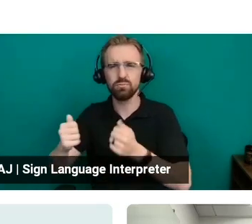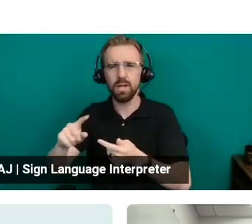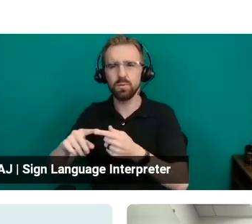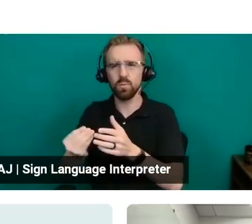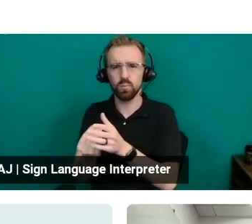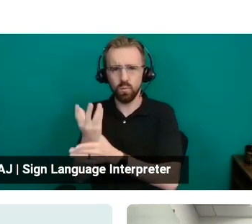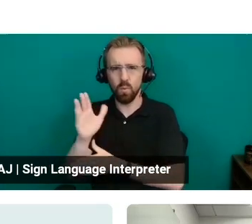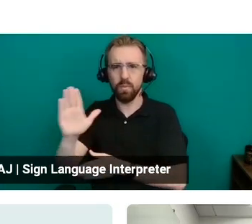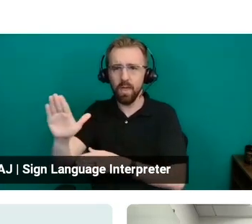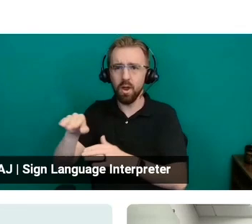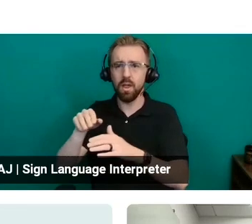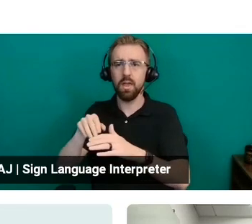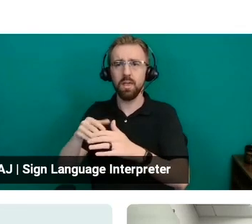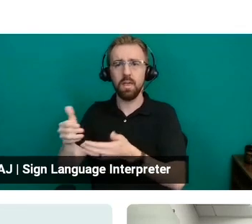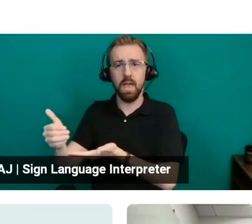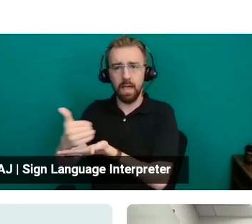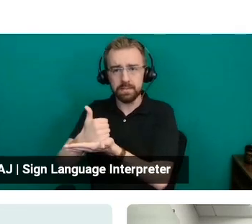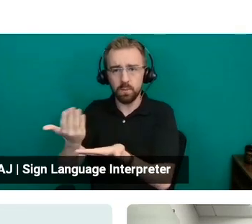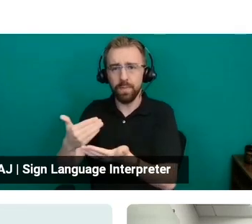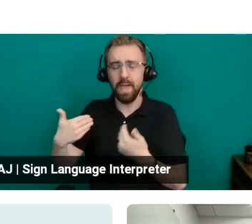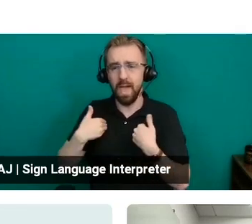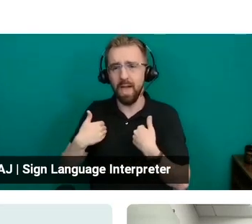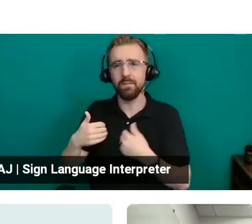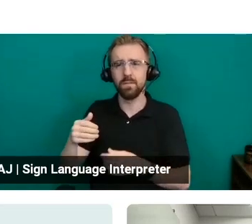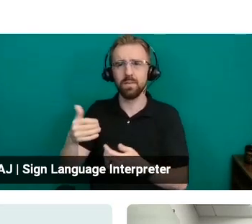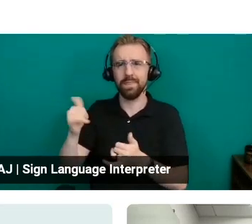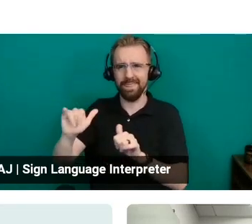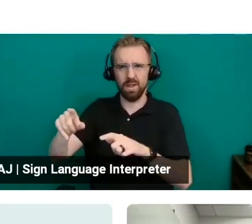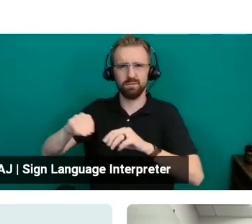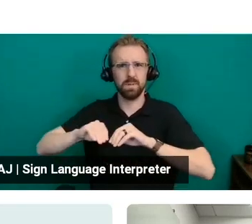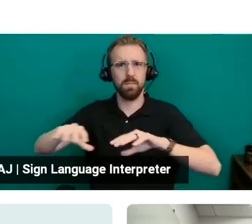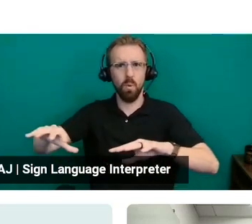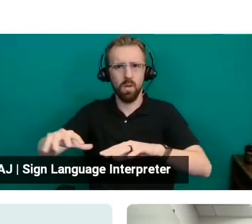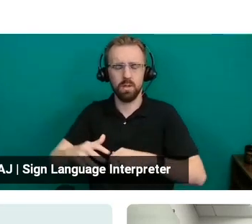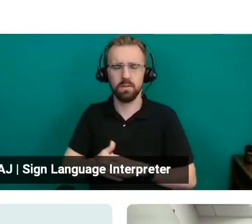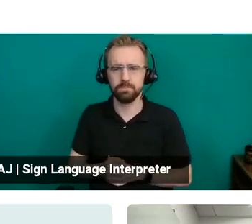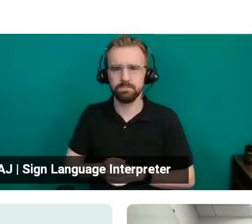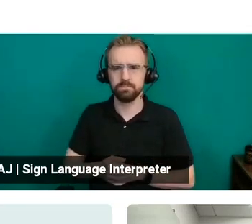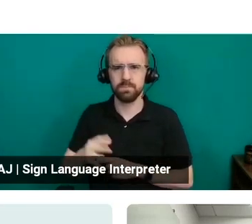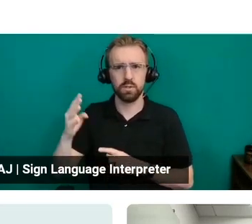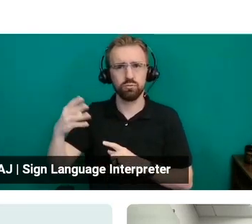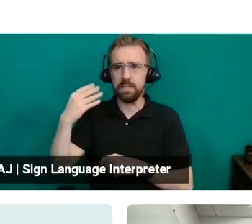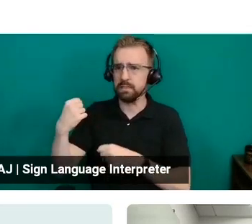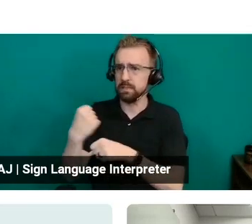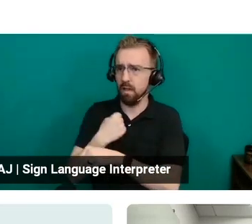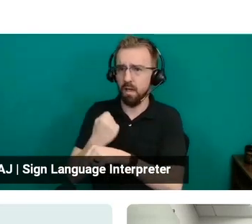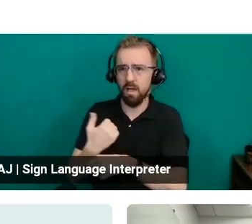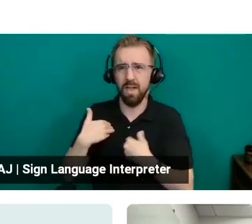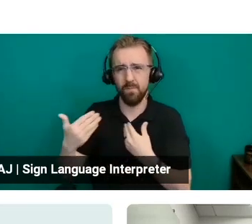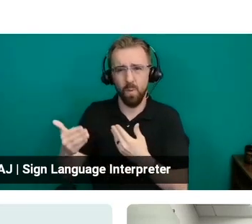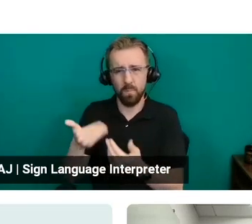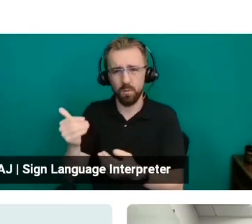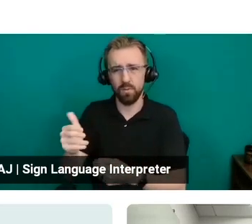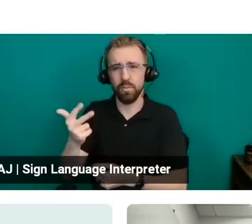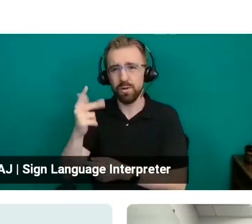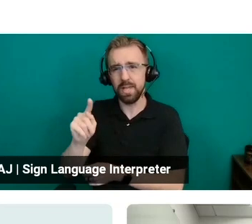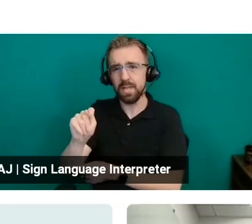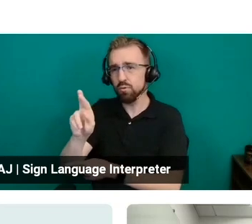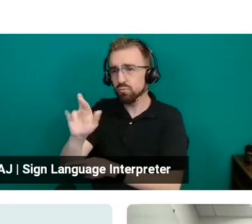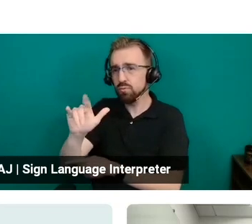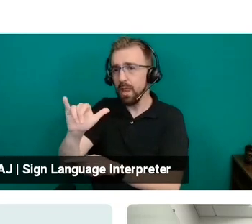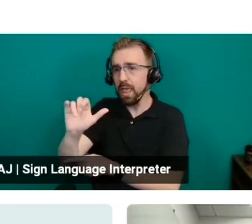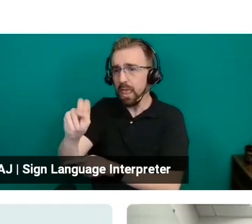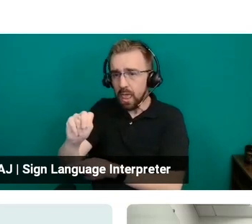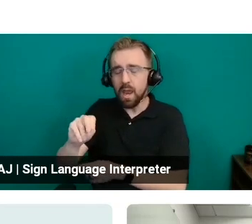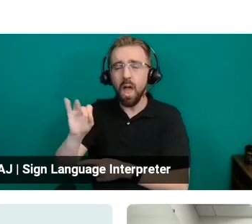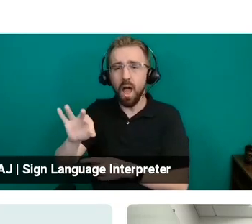their assets under management or capital that they're deploying. And there's a crazy stat, which is that there's almost $3 trillion of